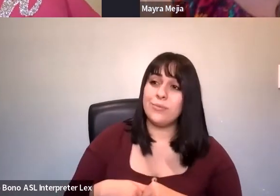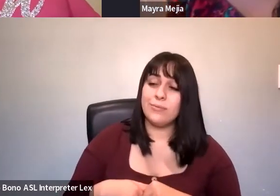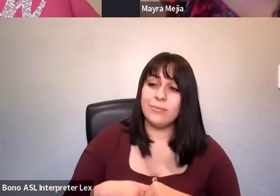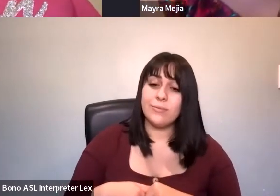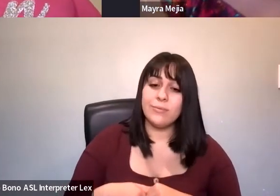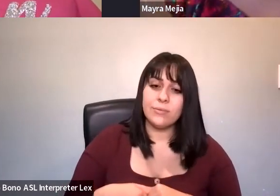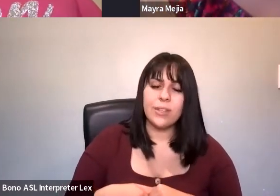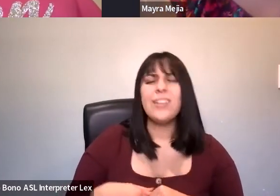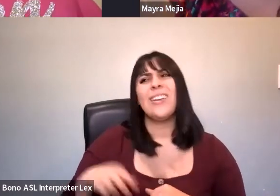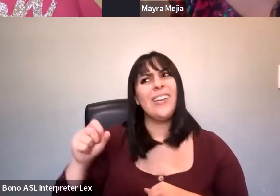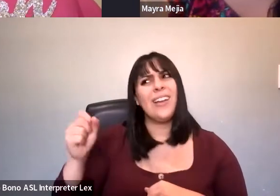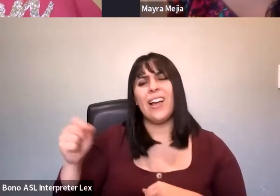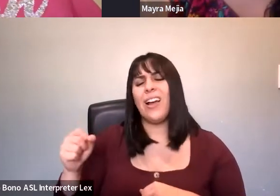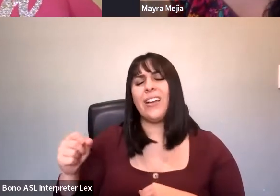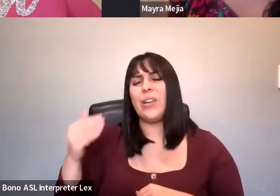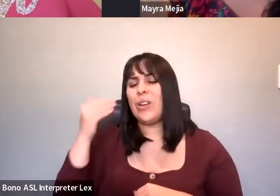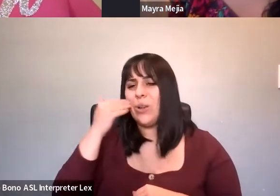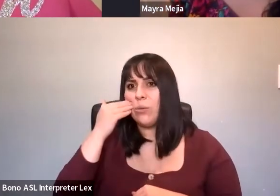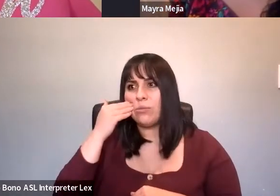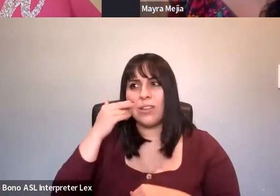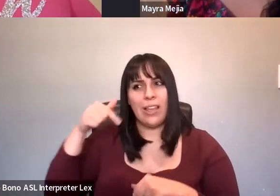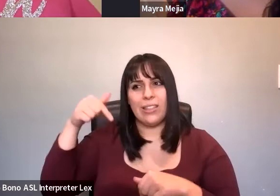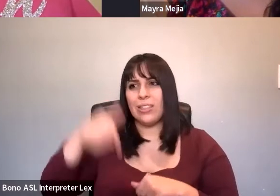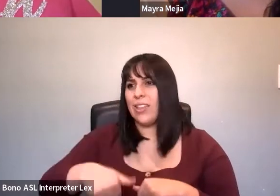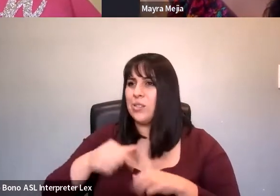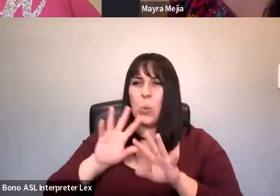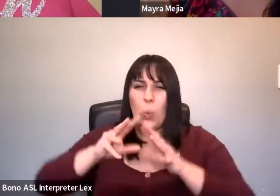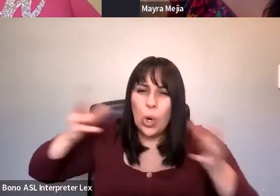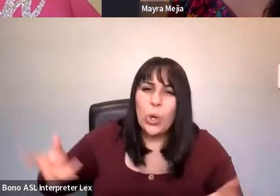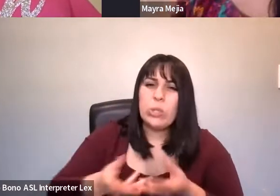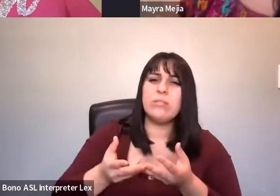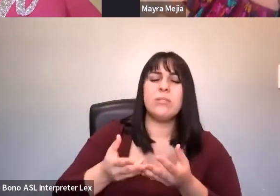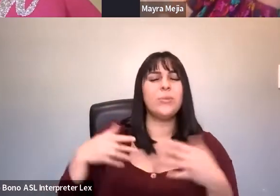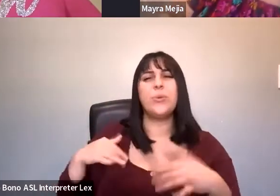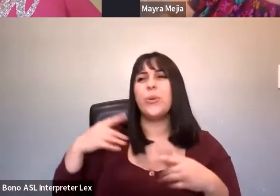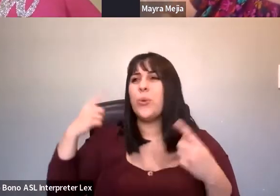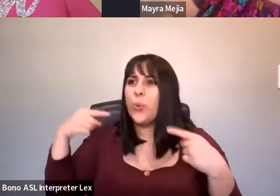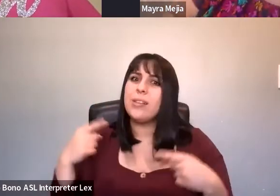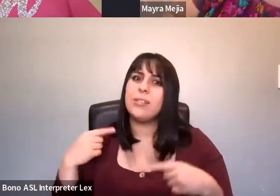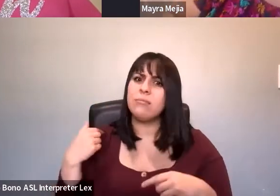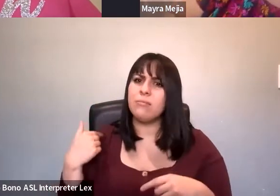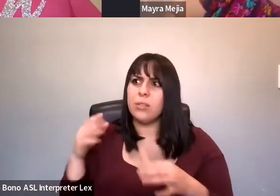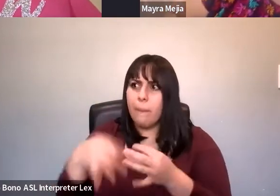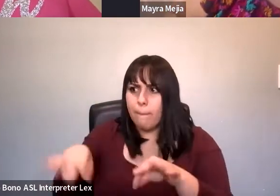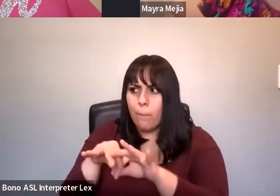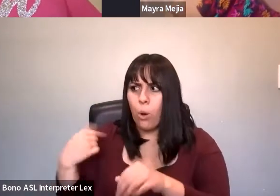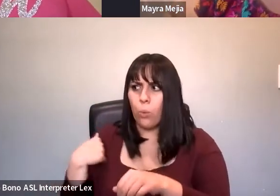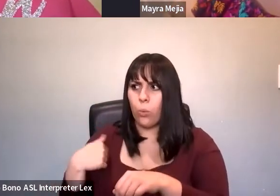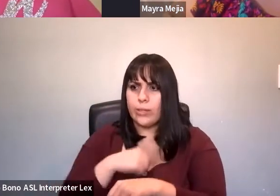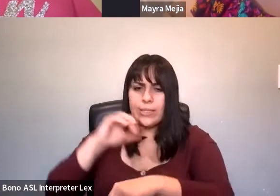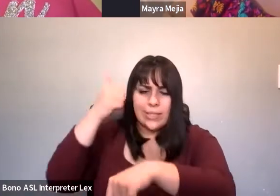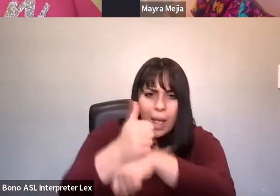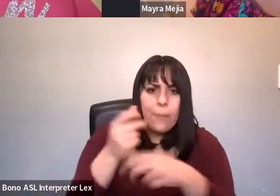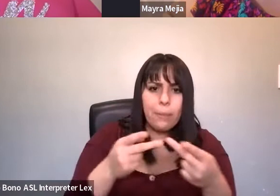since we have to deal with the craziness of the world, it's nice to have safe spaces for us to be around,